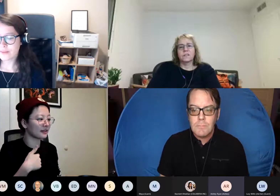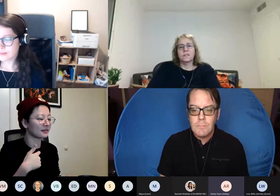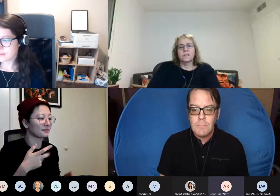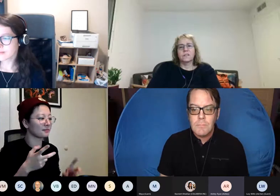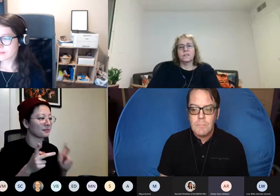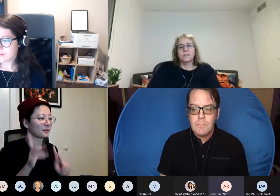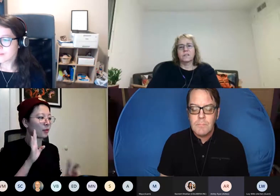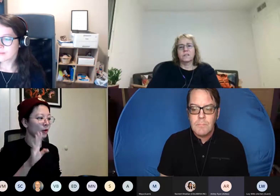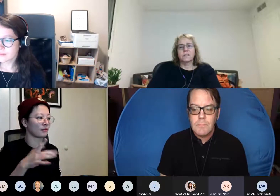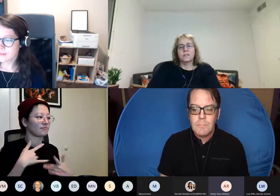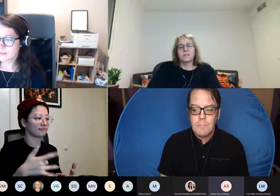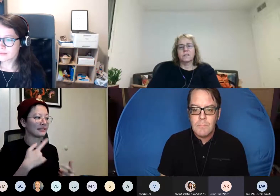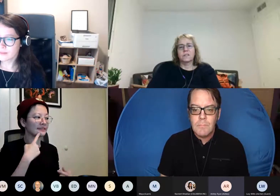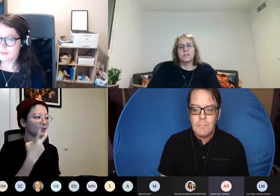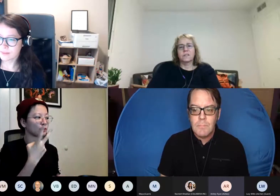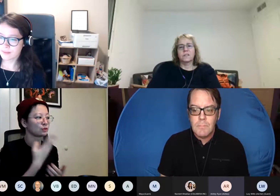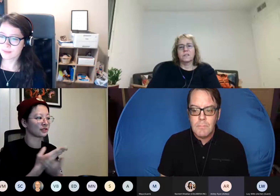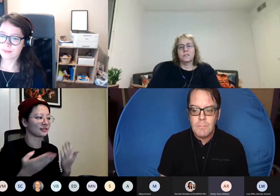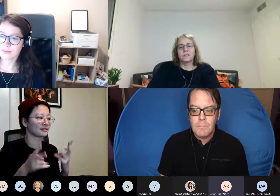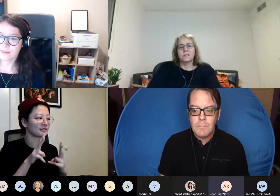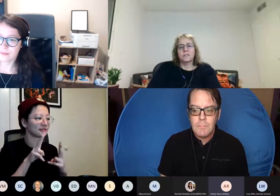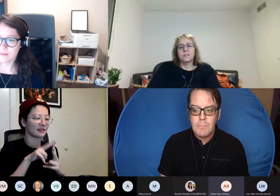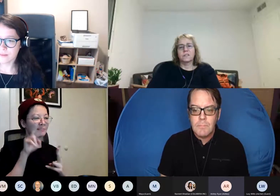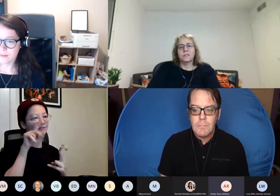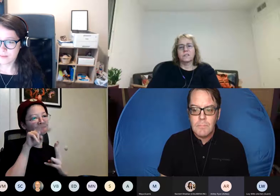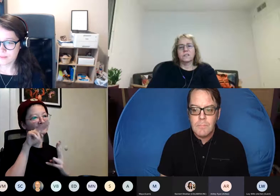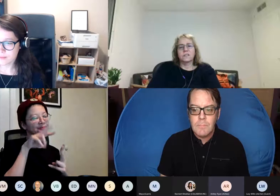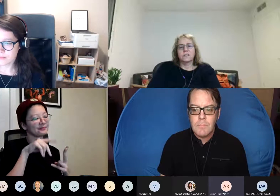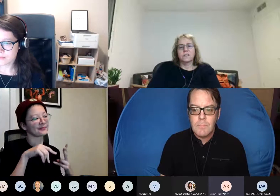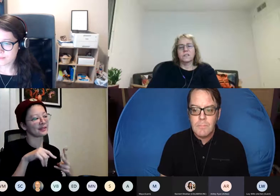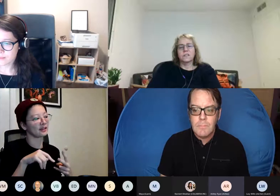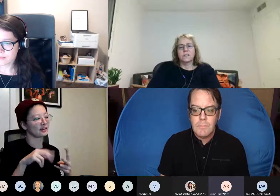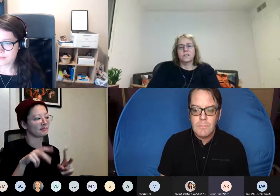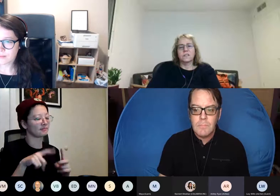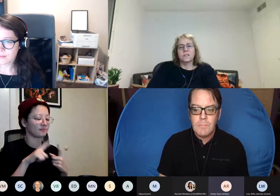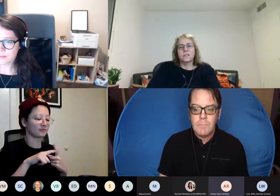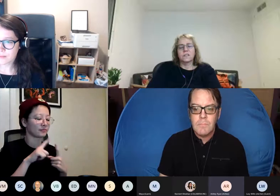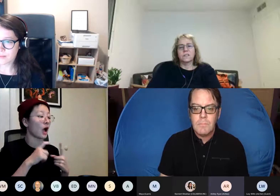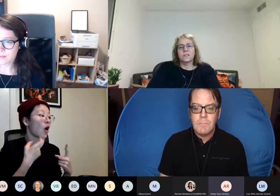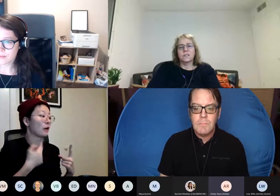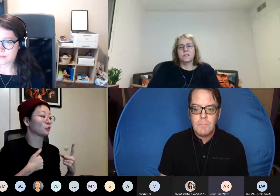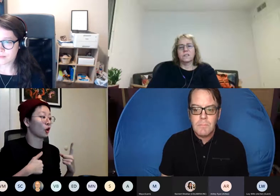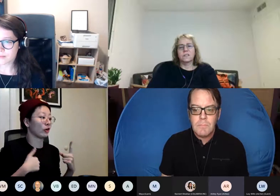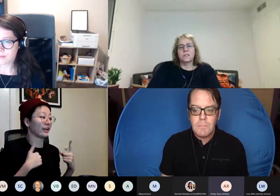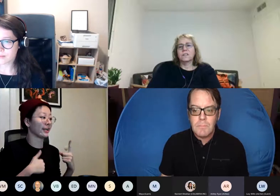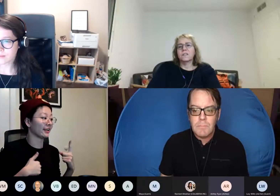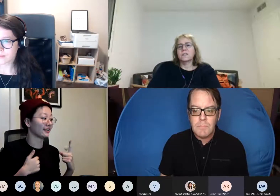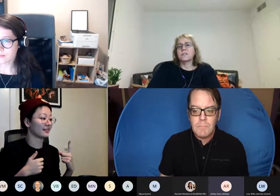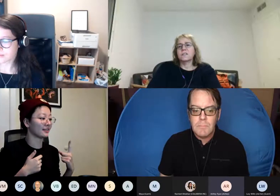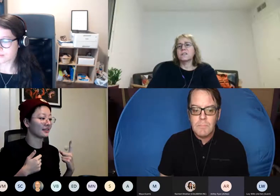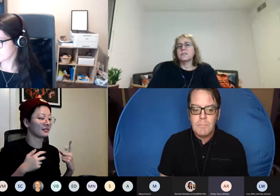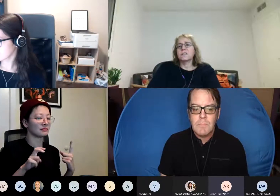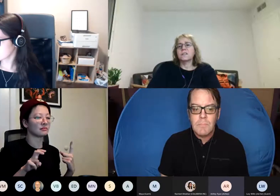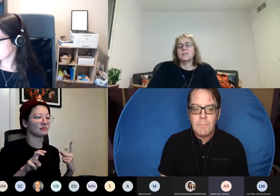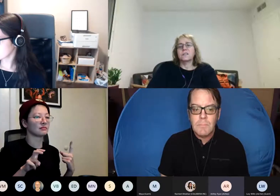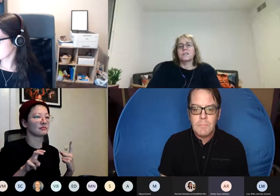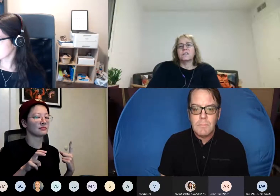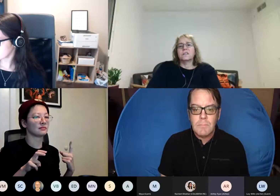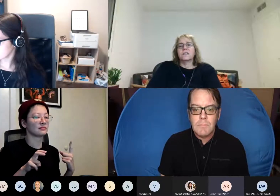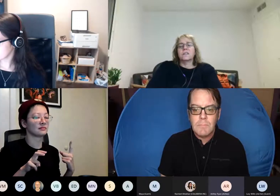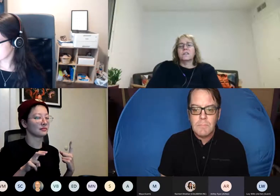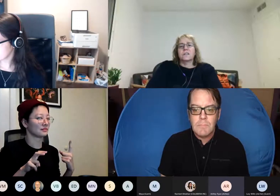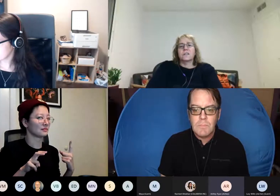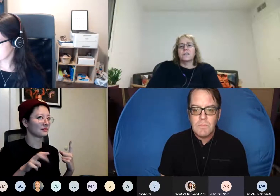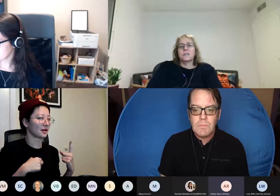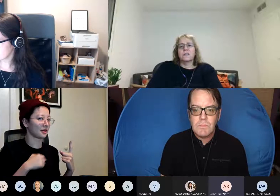will ask, do you mind texting with me? Or do you mind adapting or changing your conversation with me? People